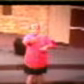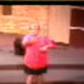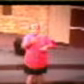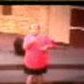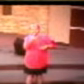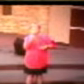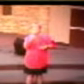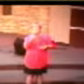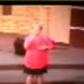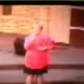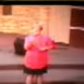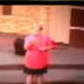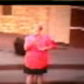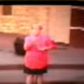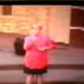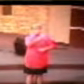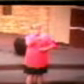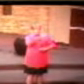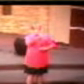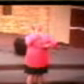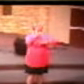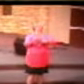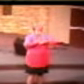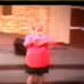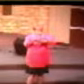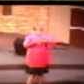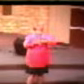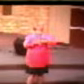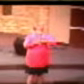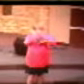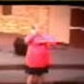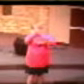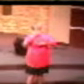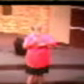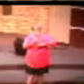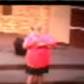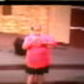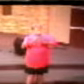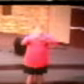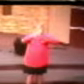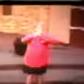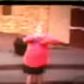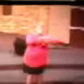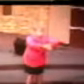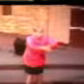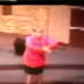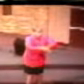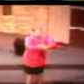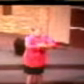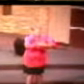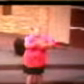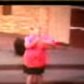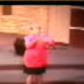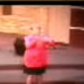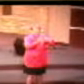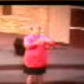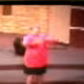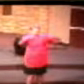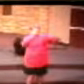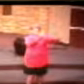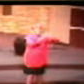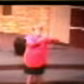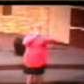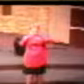as God himself, choose to cross every boundary, a church that will not sit back and say,